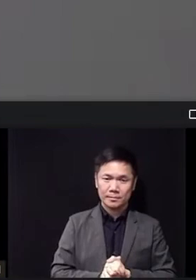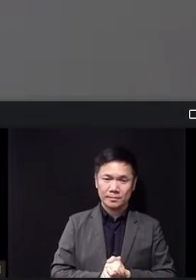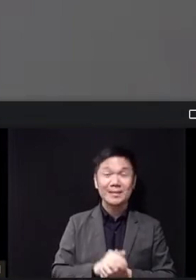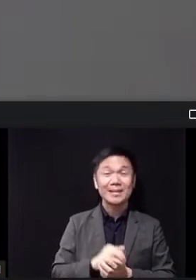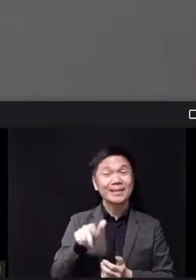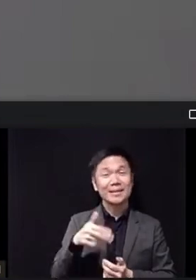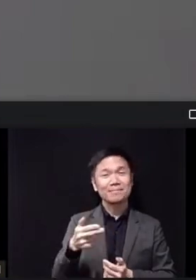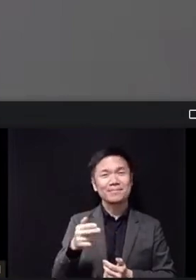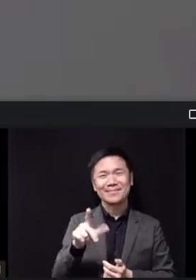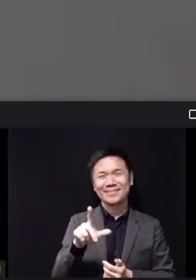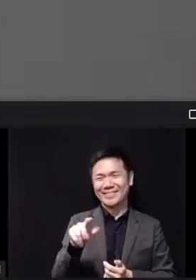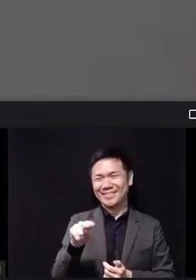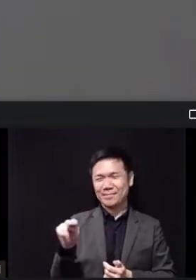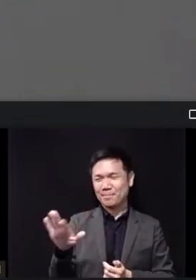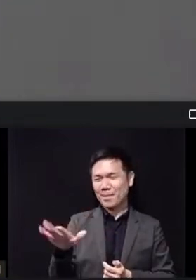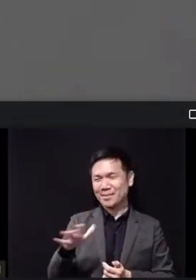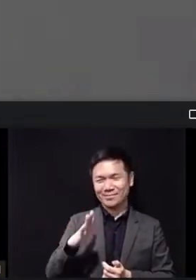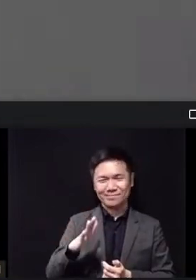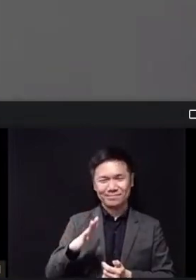Lynn,